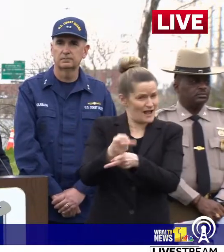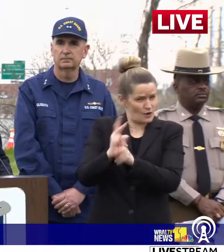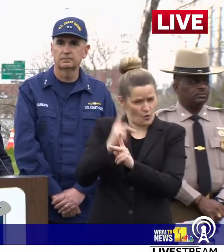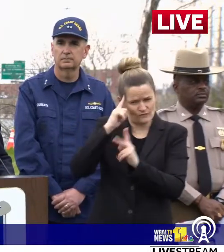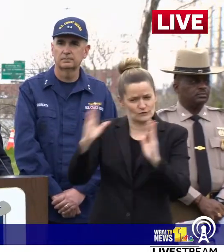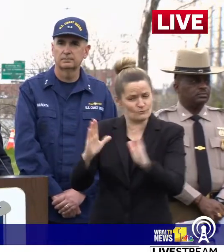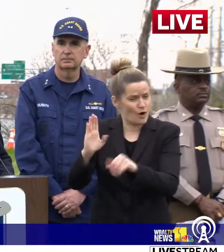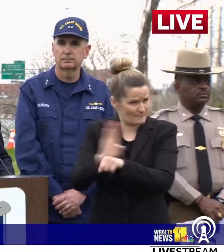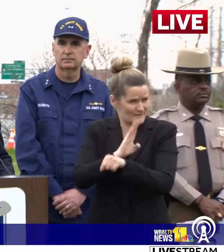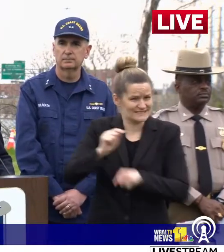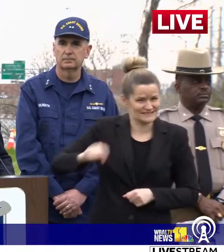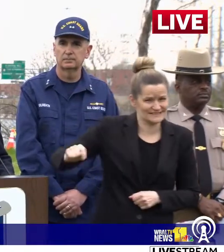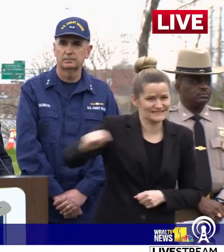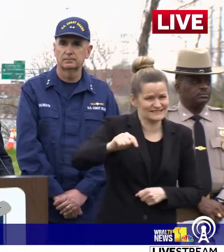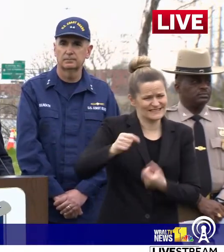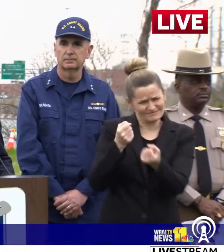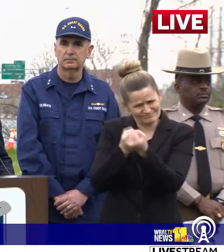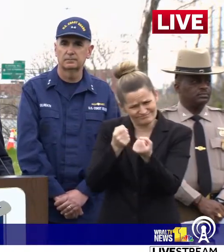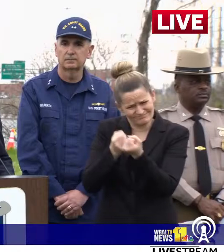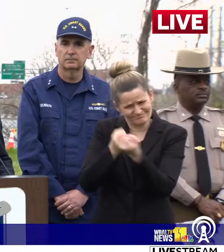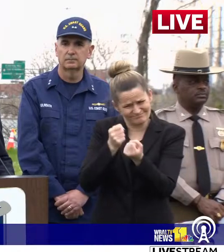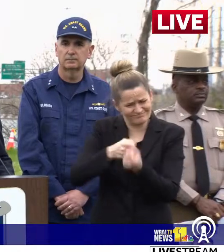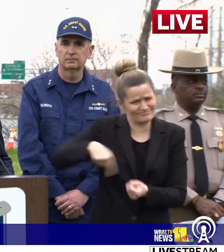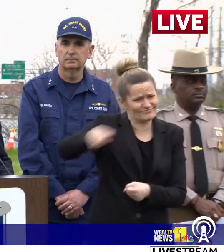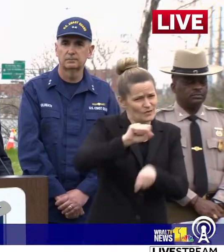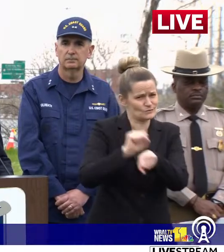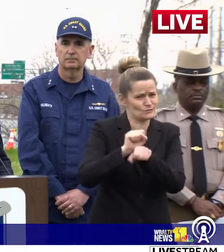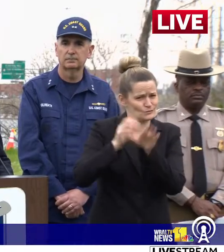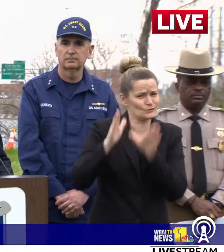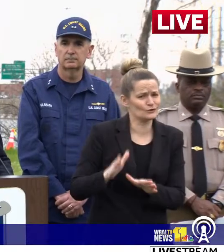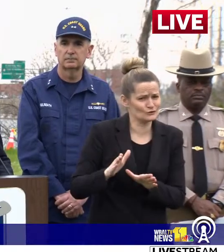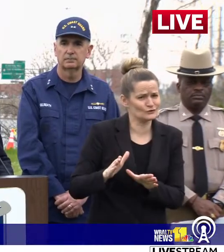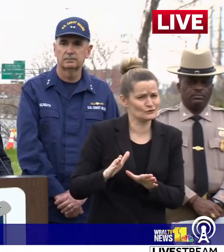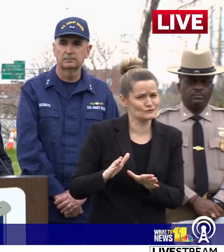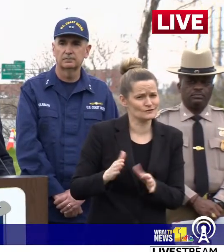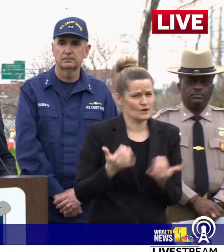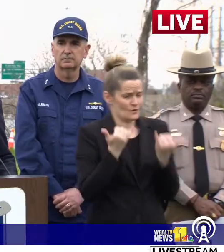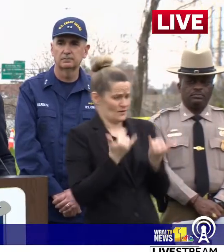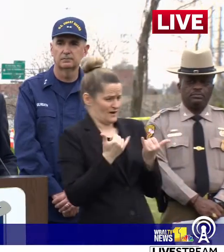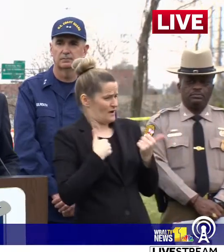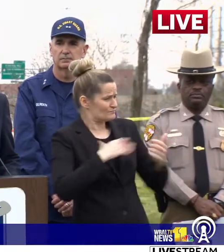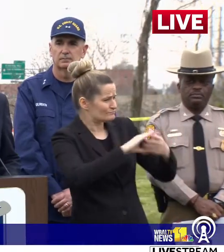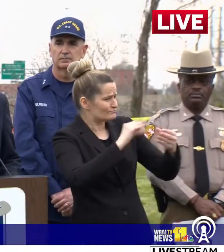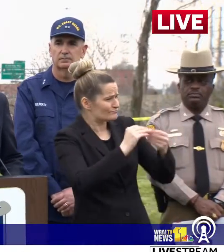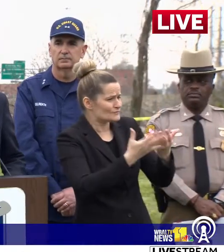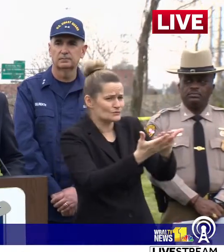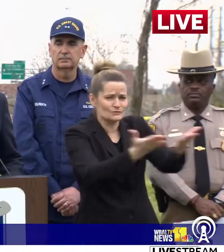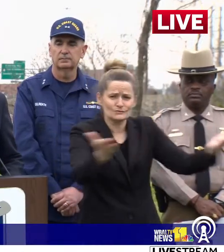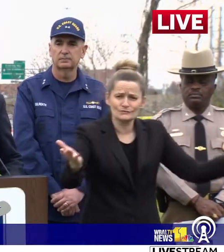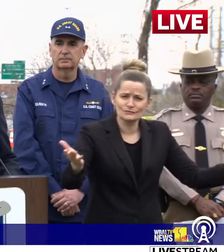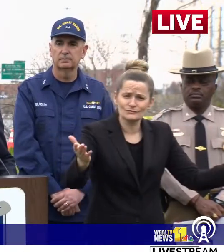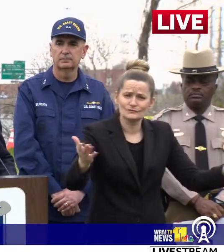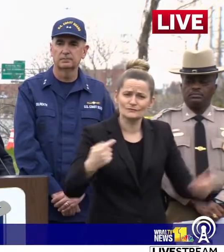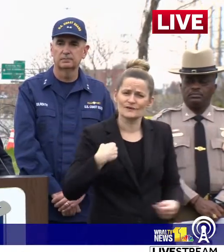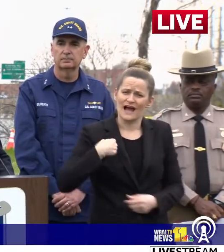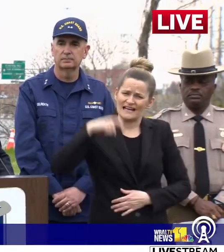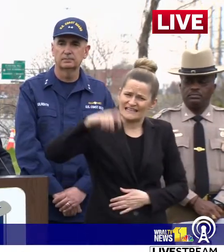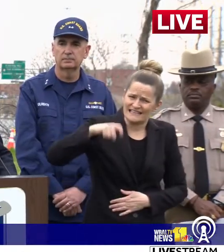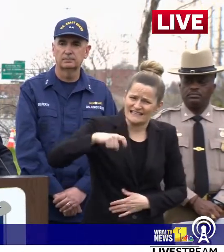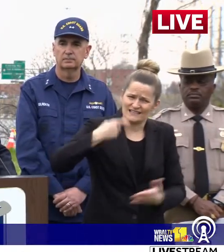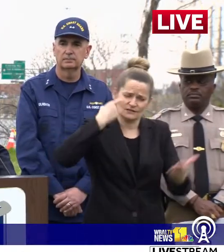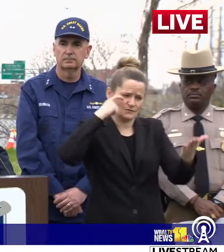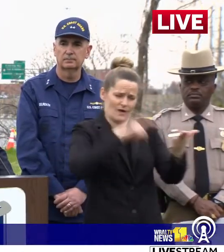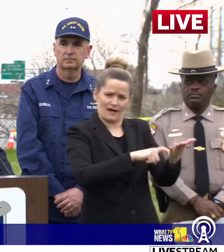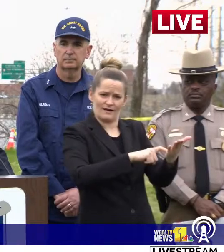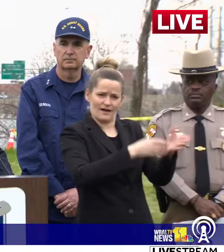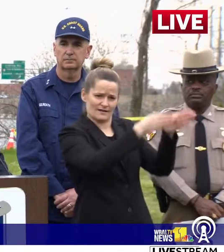Baltimore and for the workers. And for the workers, I want to specifically recognize one named Miguel Luna,